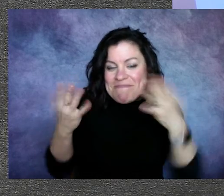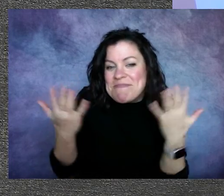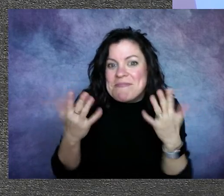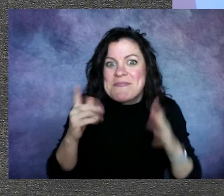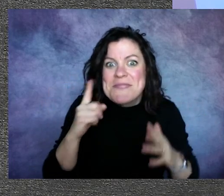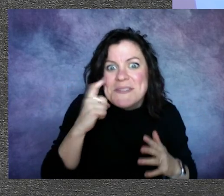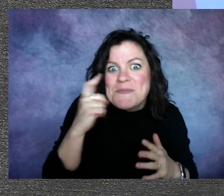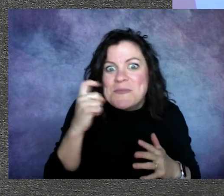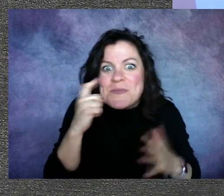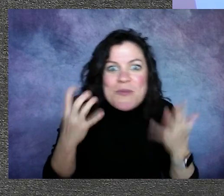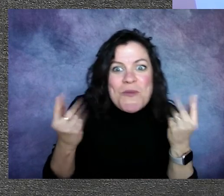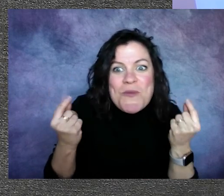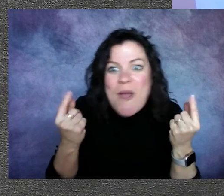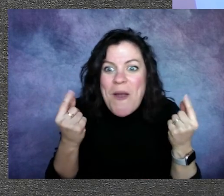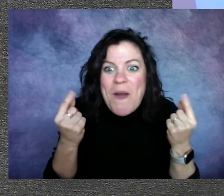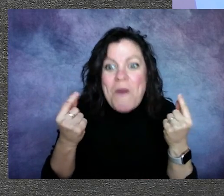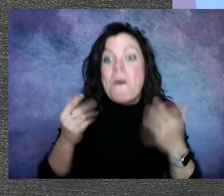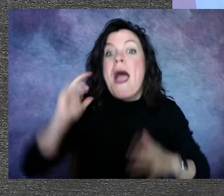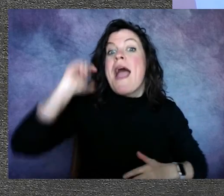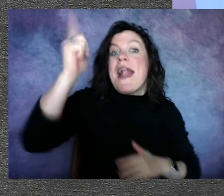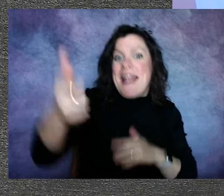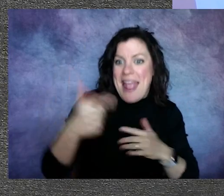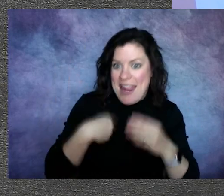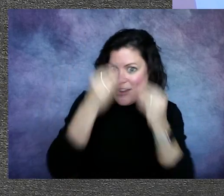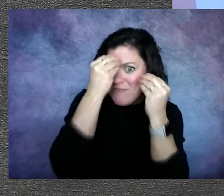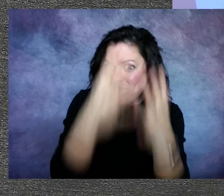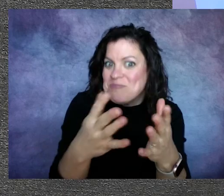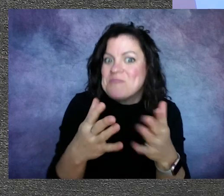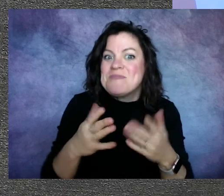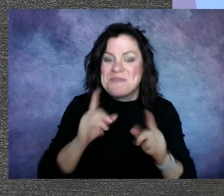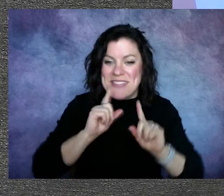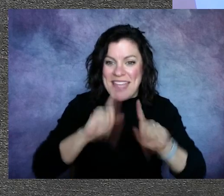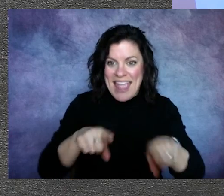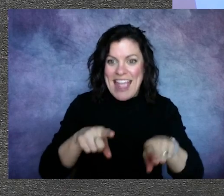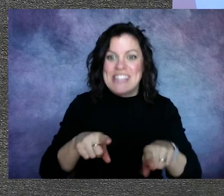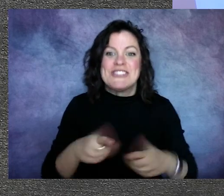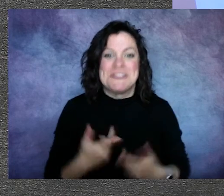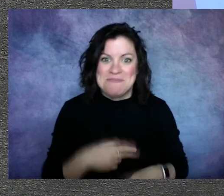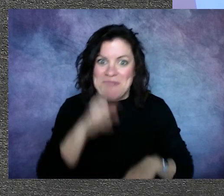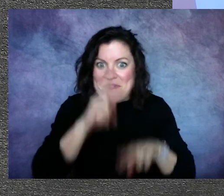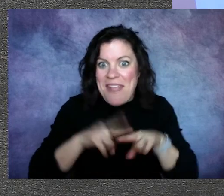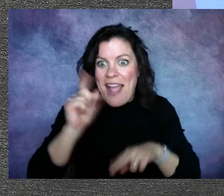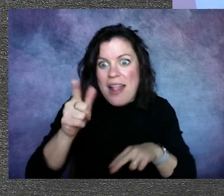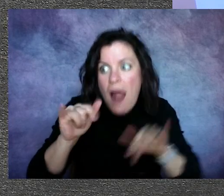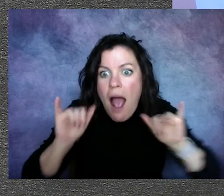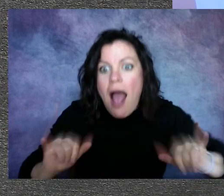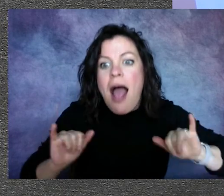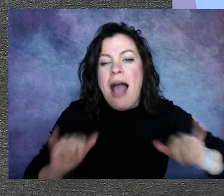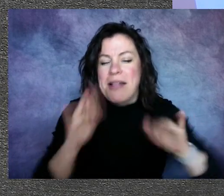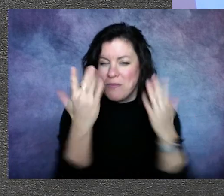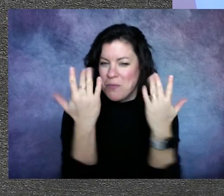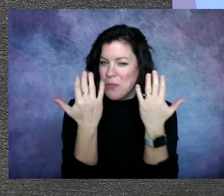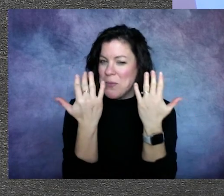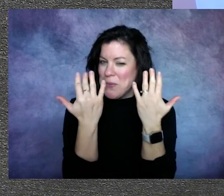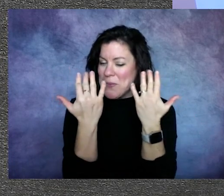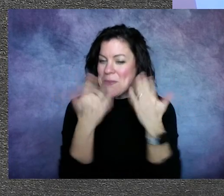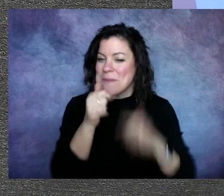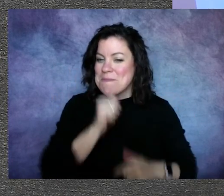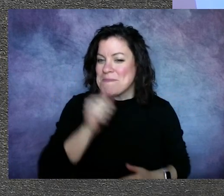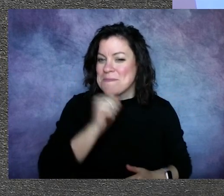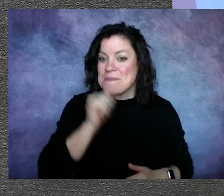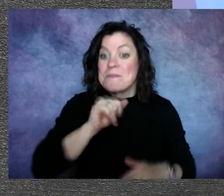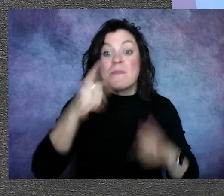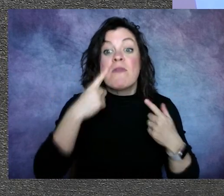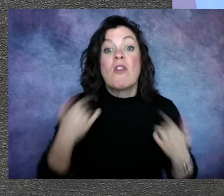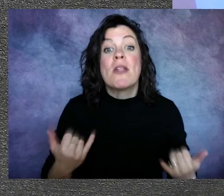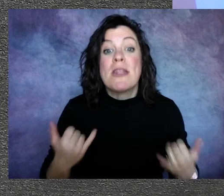find the answer is just as much fun as finding out the answer. So George and I are gonna hold off a little bit. In the meantime, I'm gonna